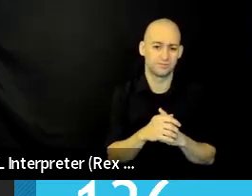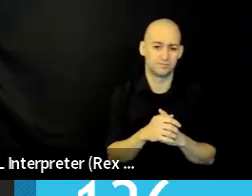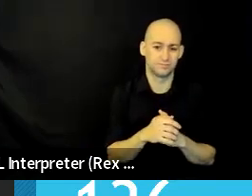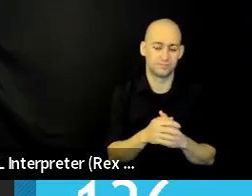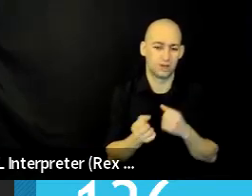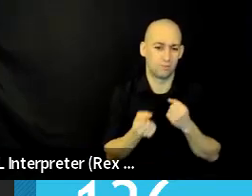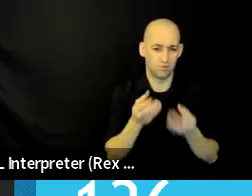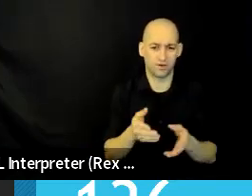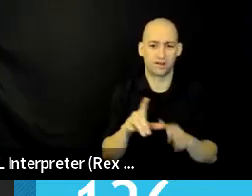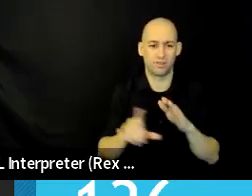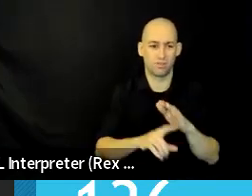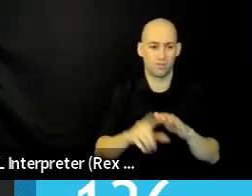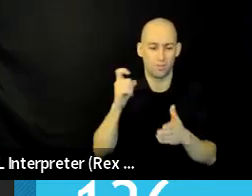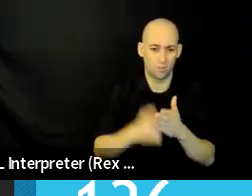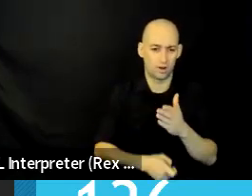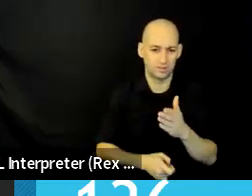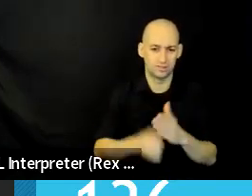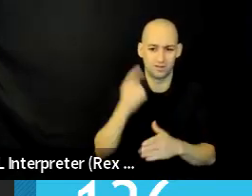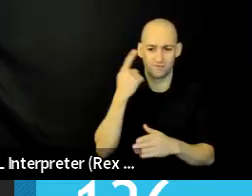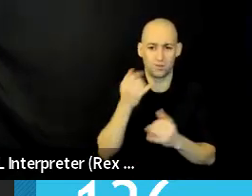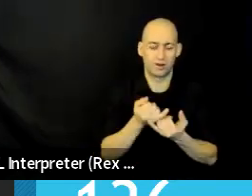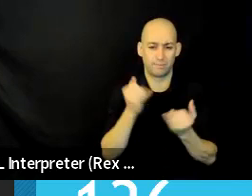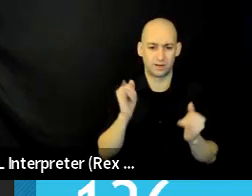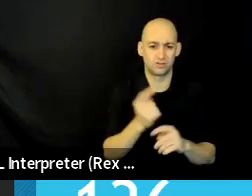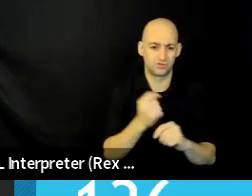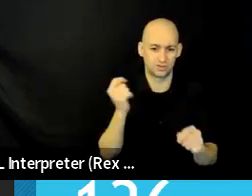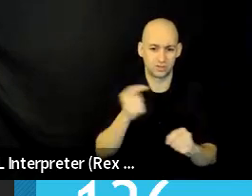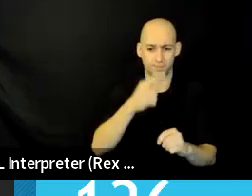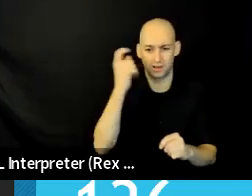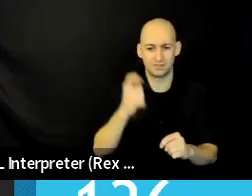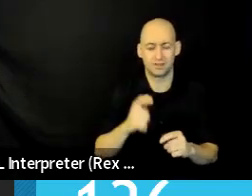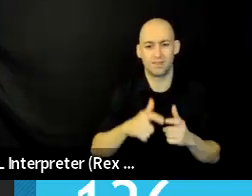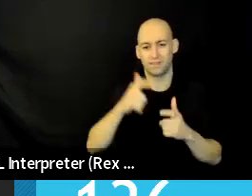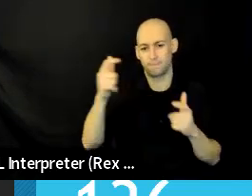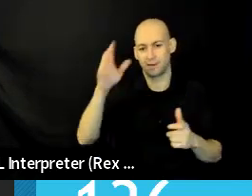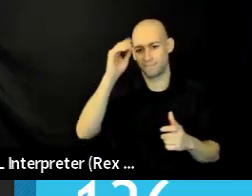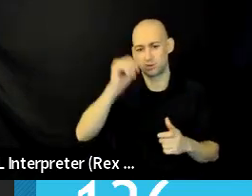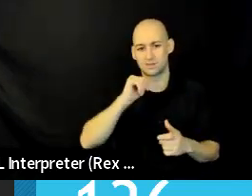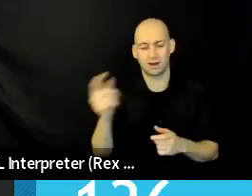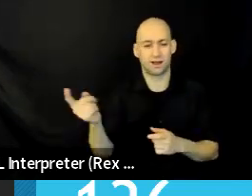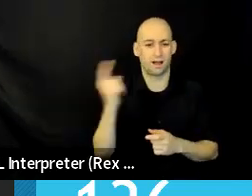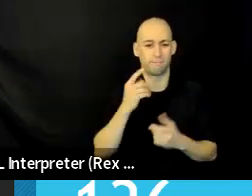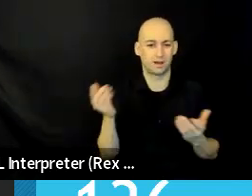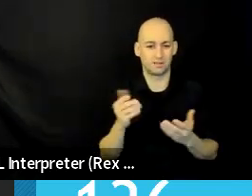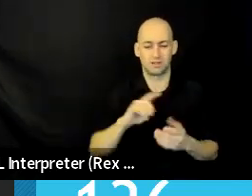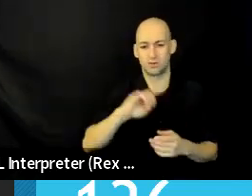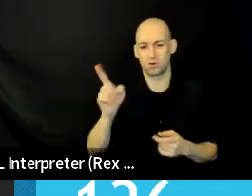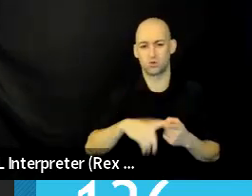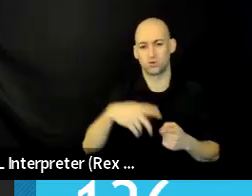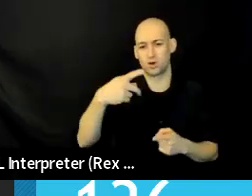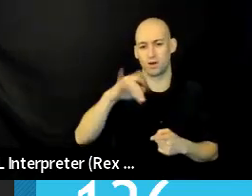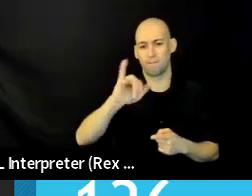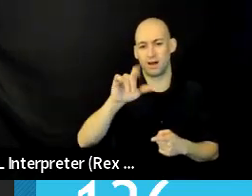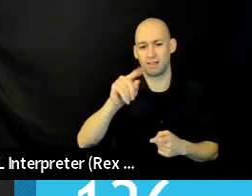low prices for the independent truckers because the big boys, they're not going to come to us. They're going to go to Pilot because they have those